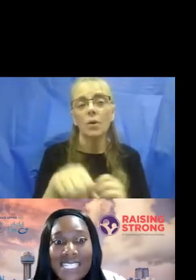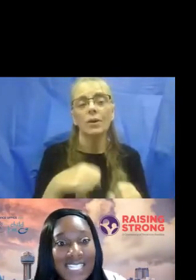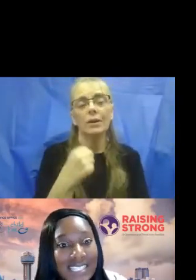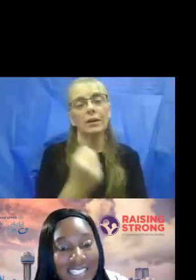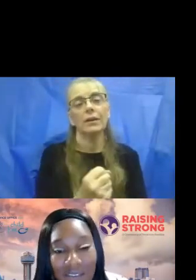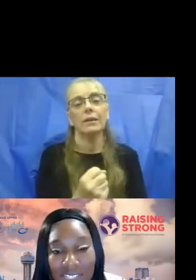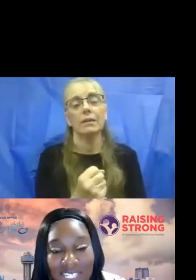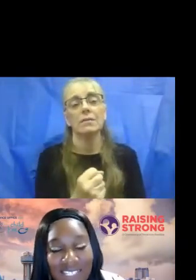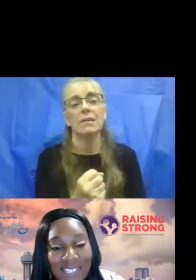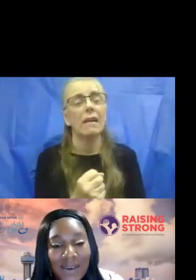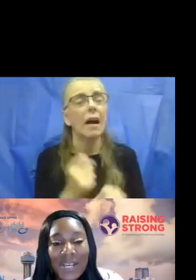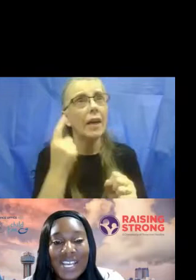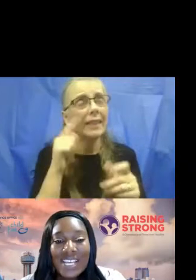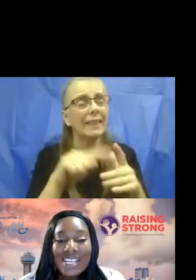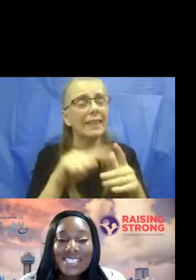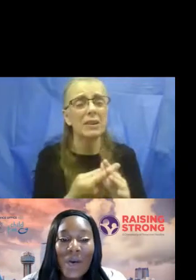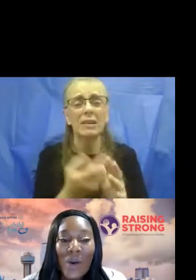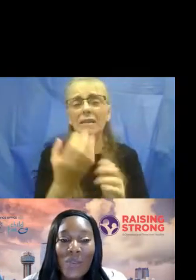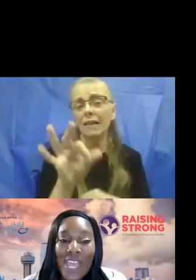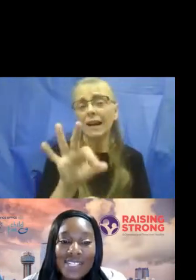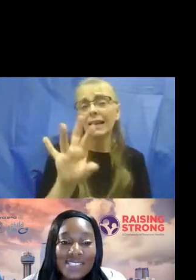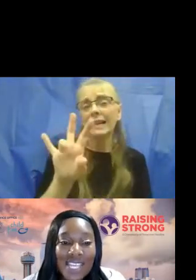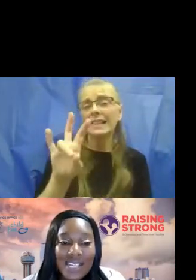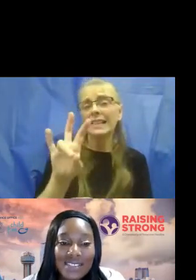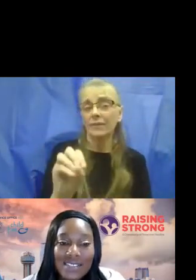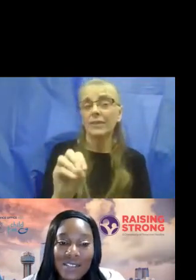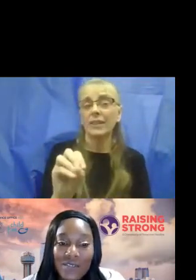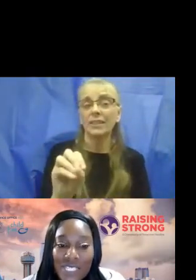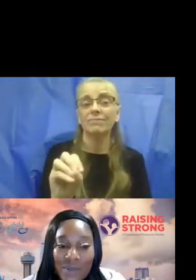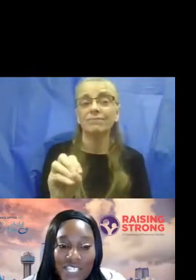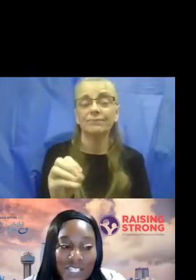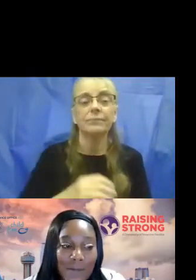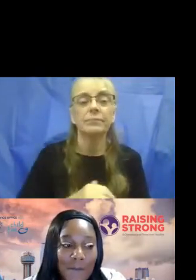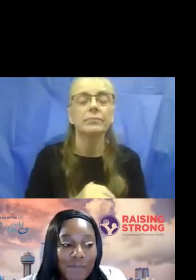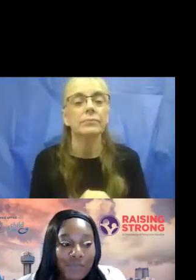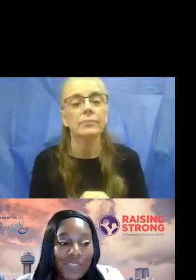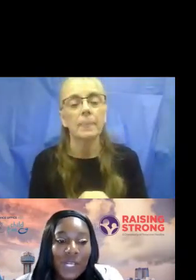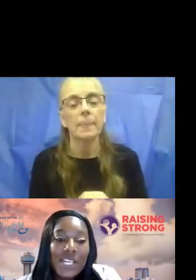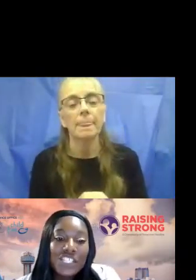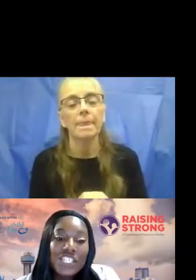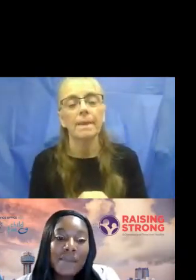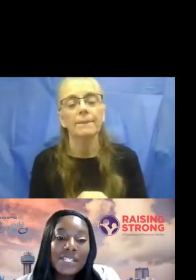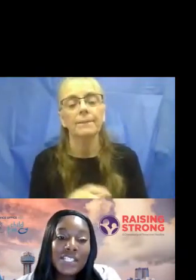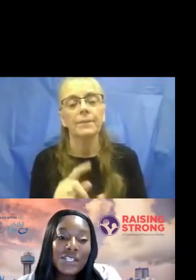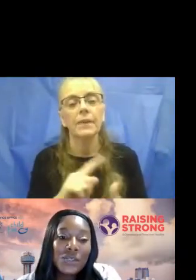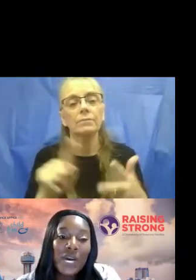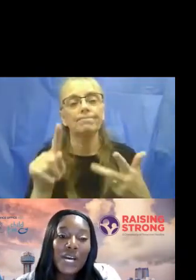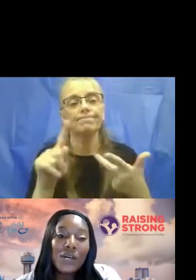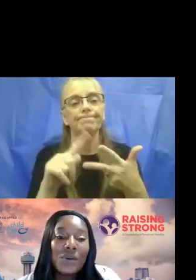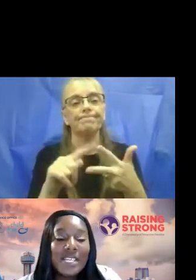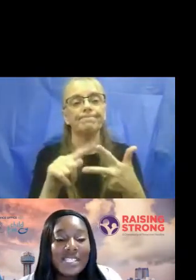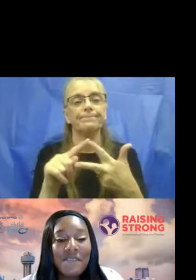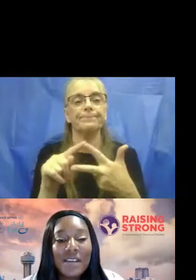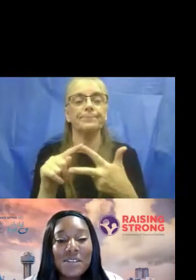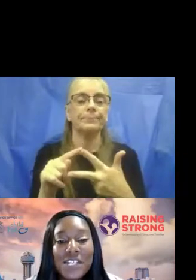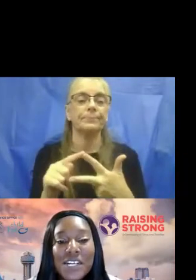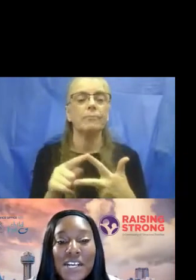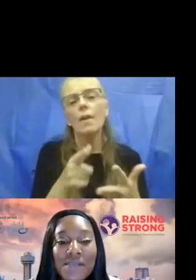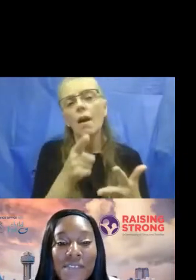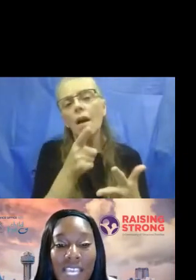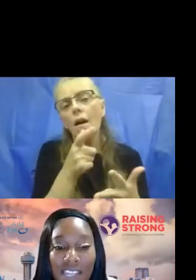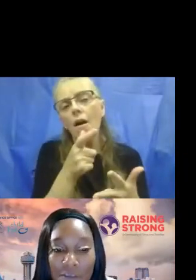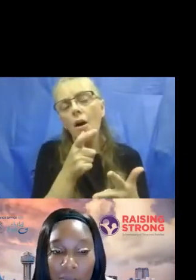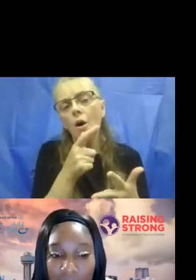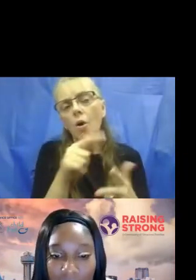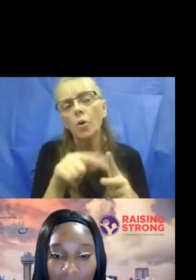like 1970 or so. So that's the answer to the first question. Question number two, who is the founder